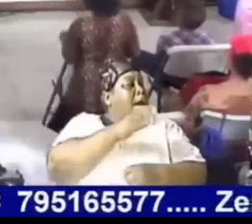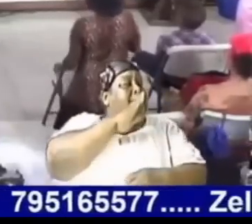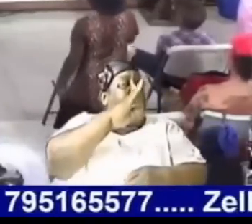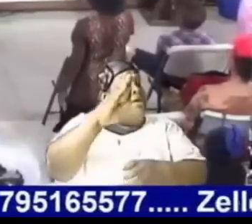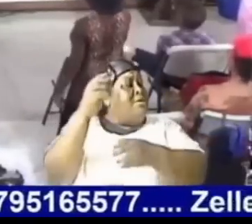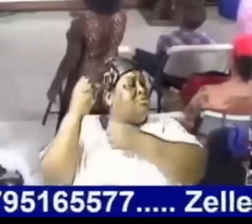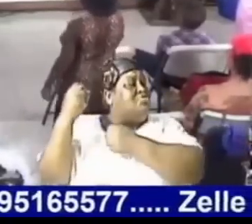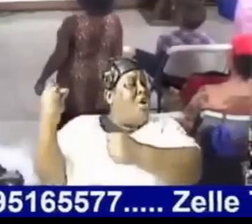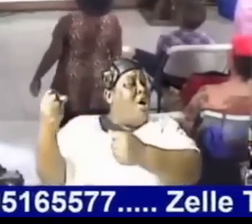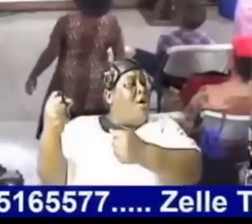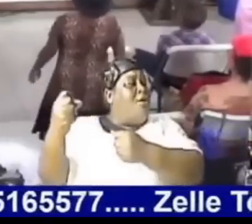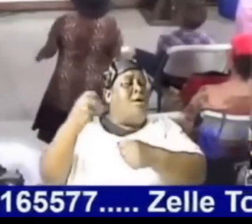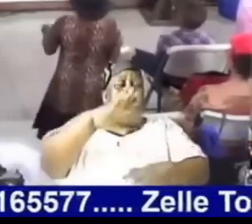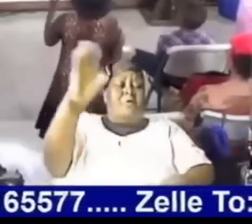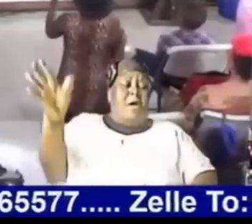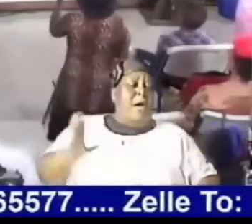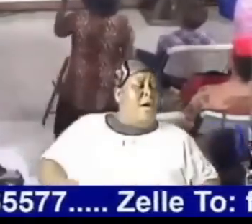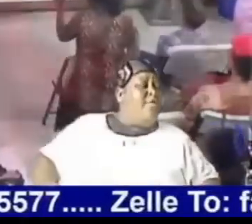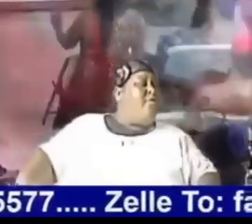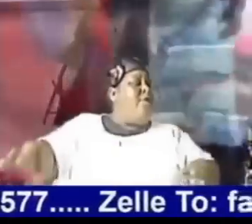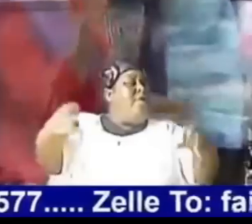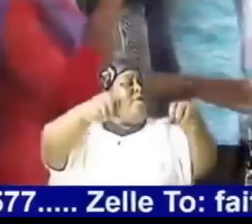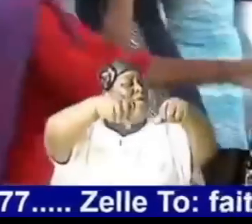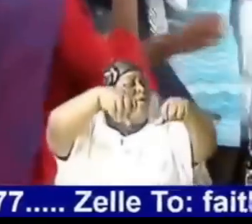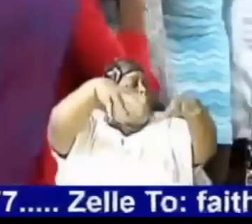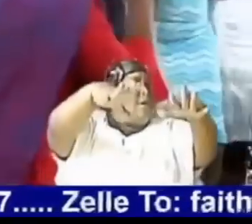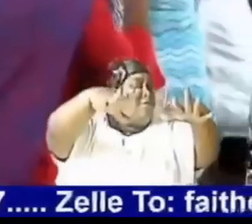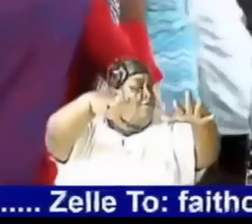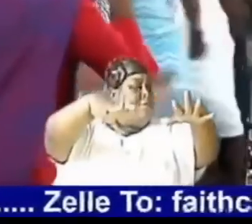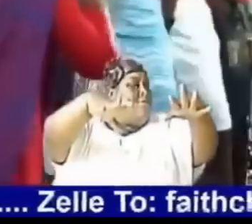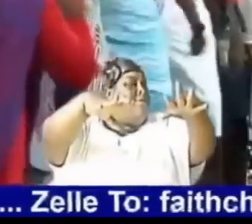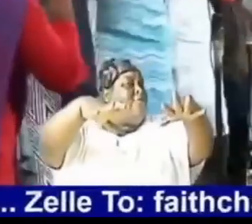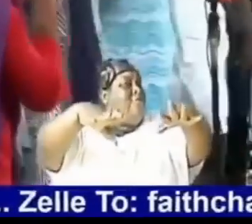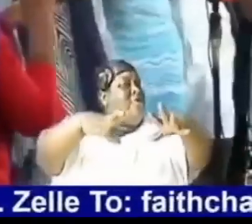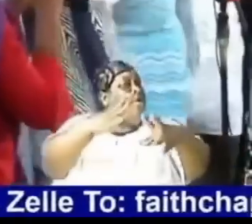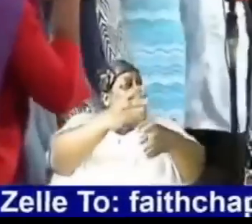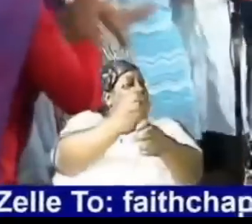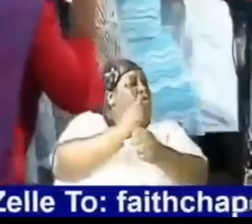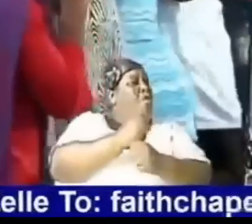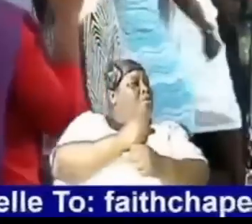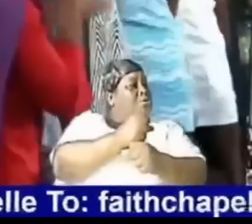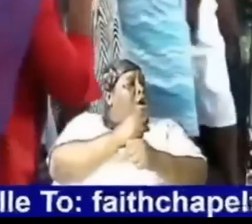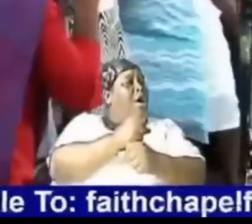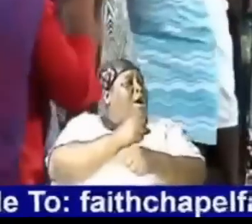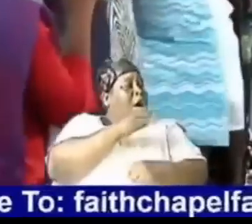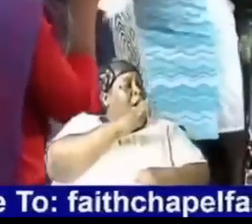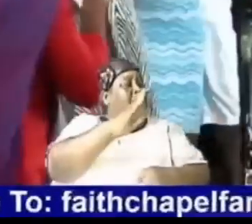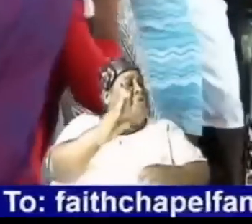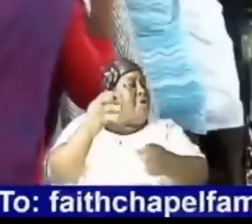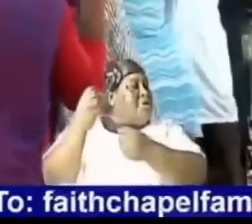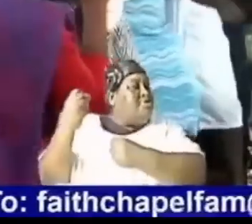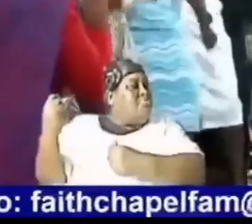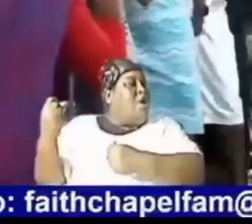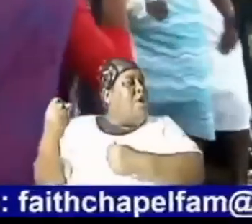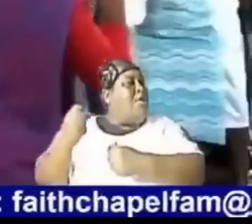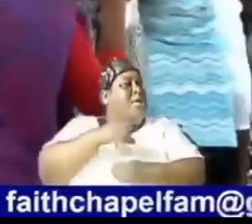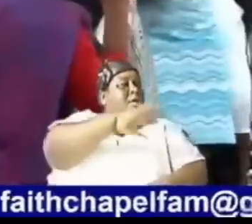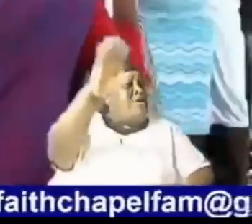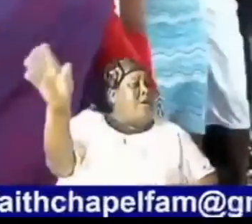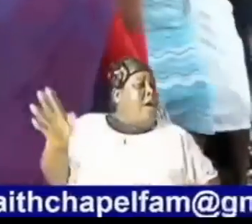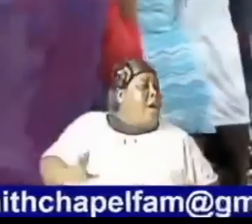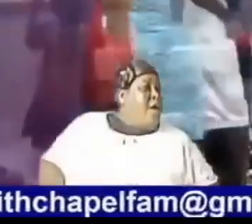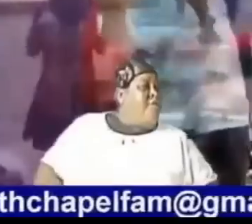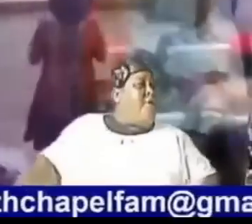p.m. nightly. Hear choirs and groups from the tri-state area ministering and blessing our